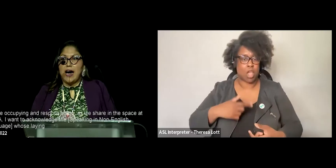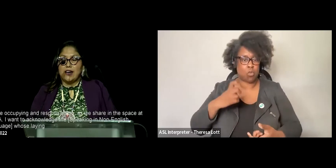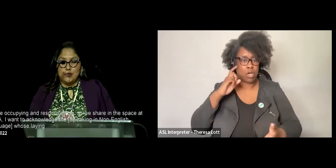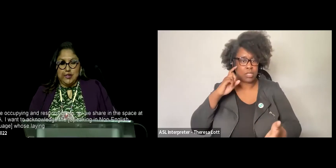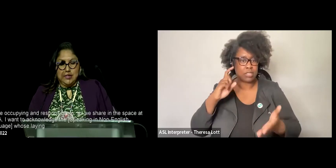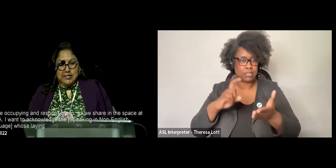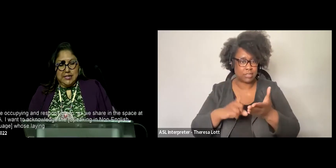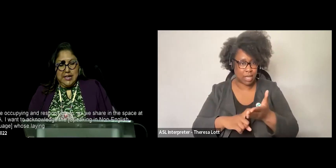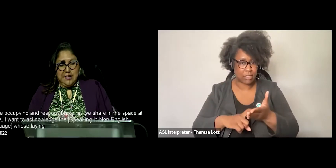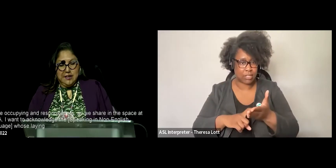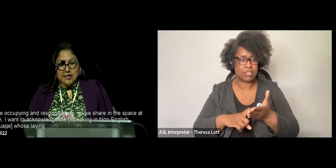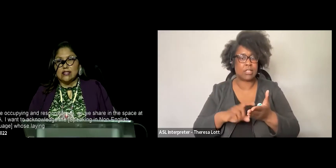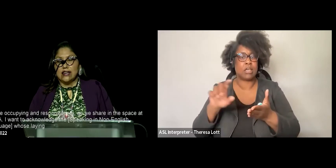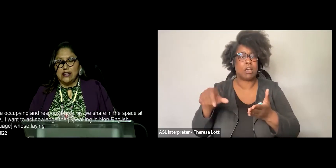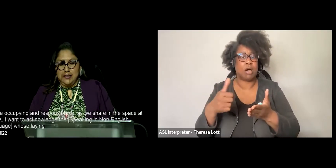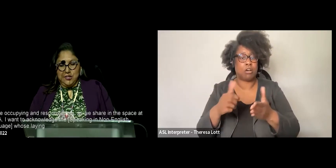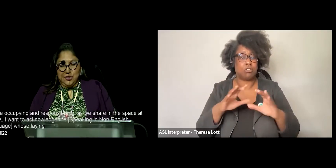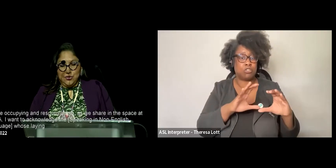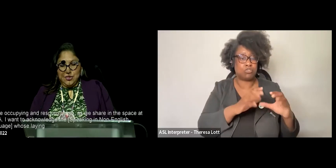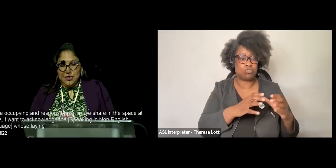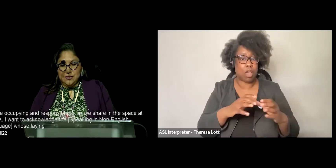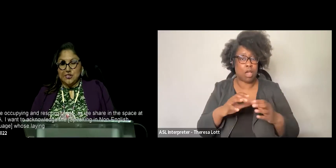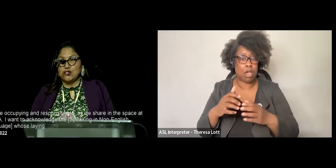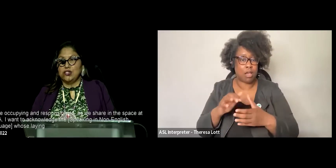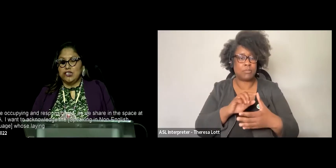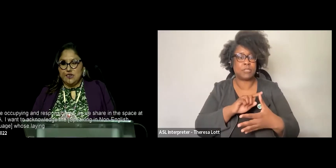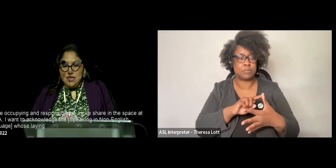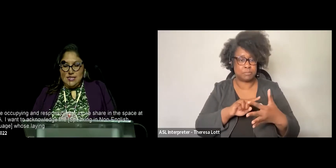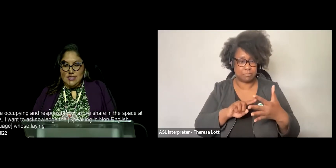Muckleshoot, Acoma, Dene, Isleta,